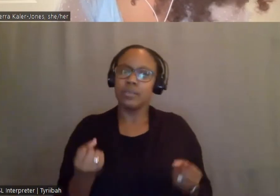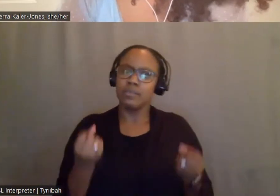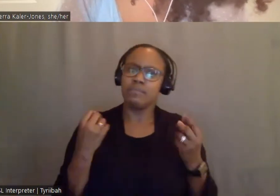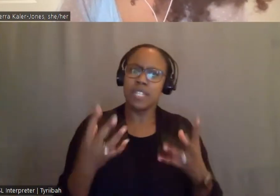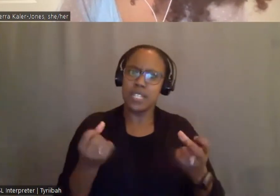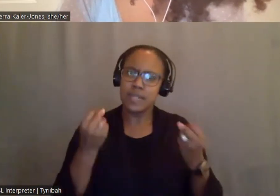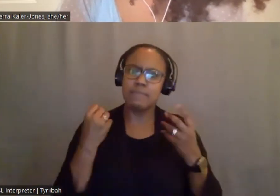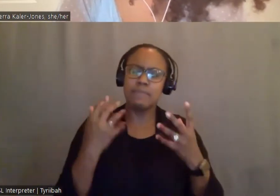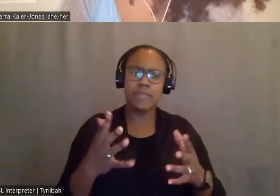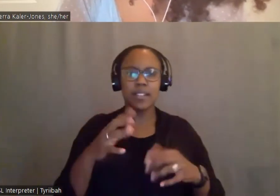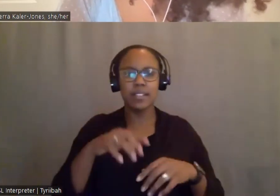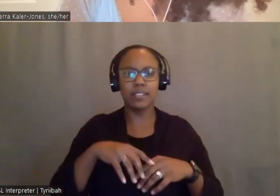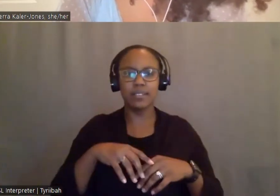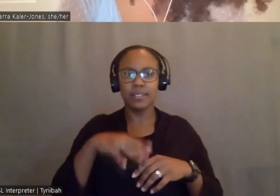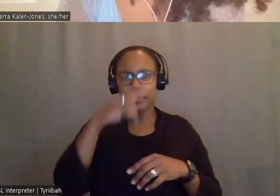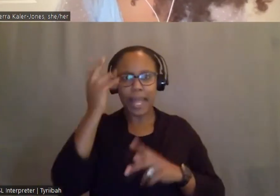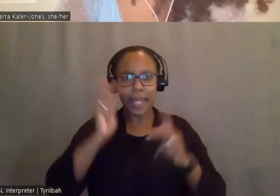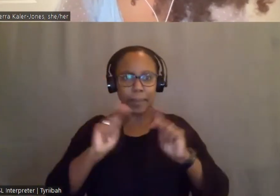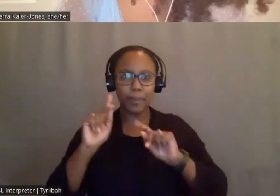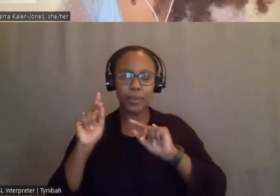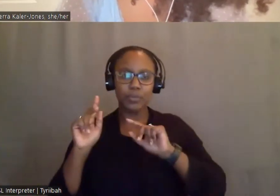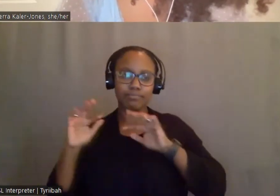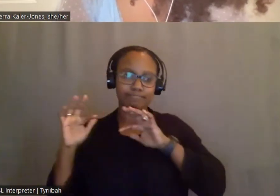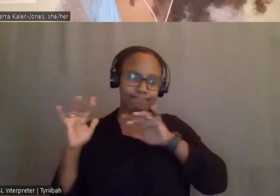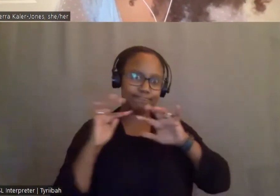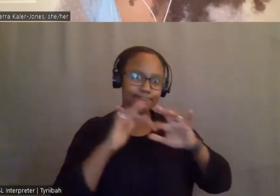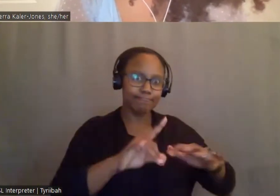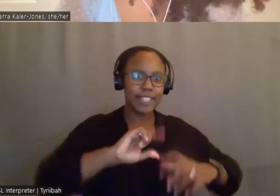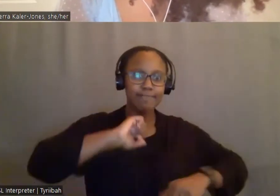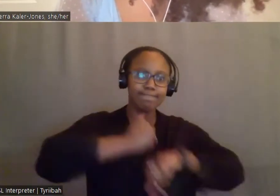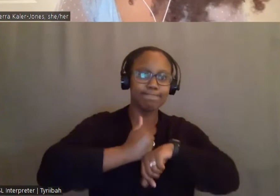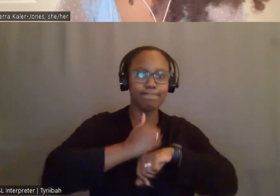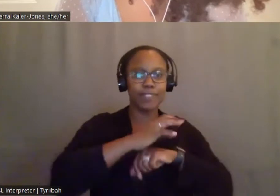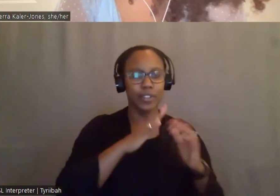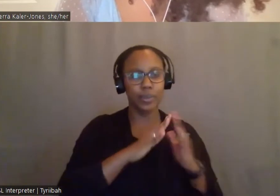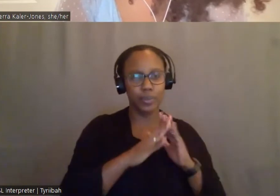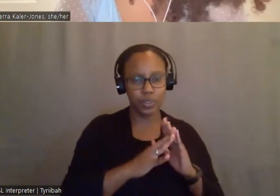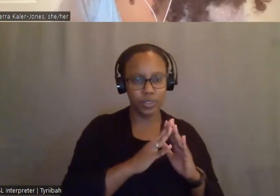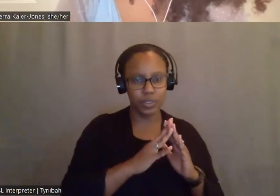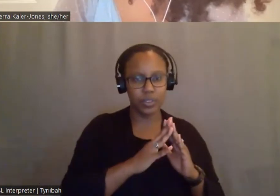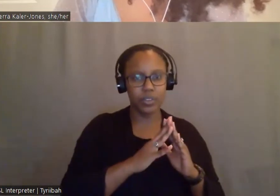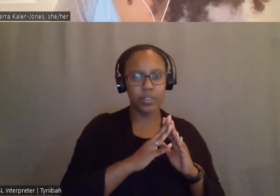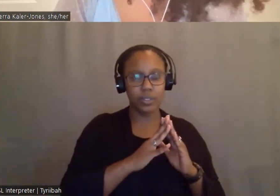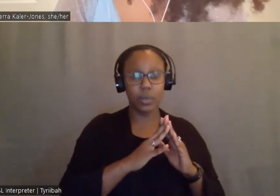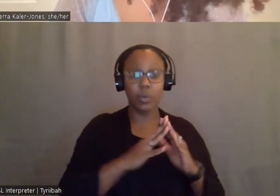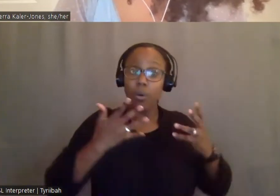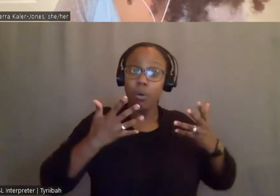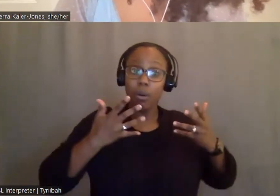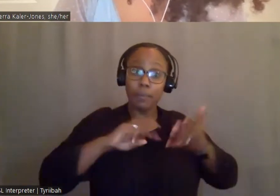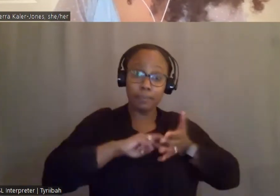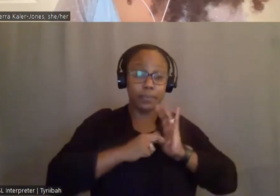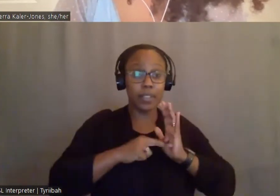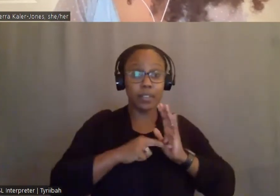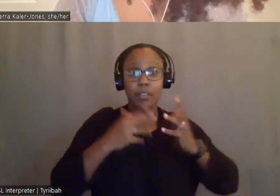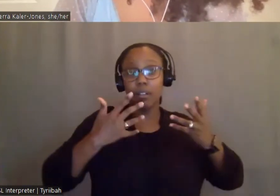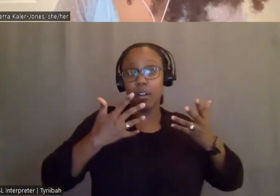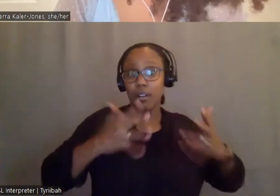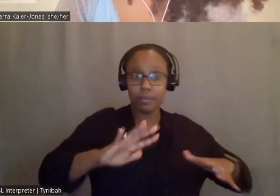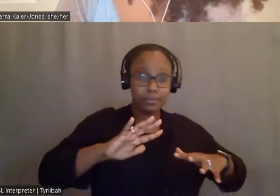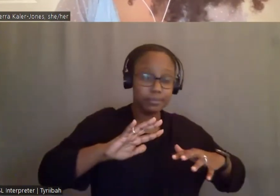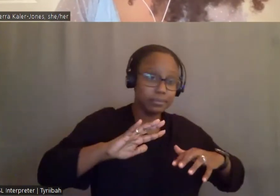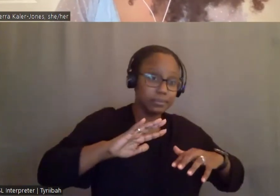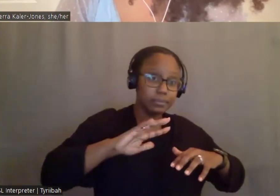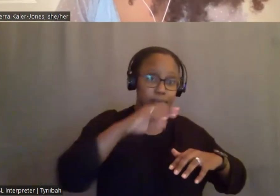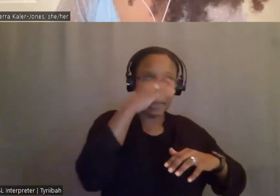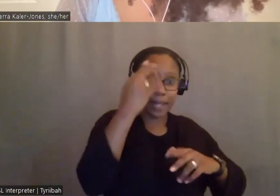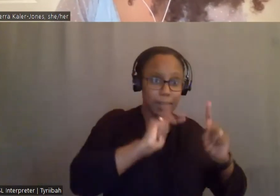spaces, beginning their own communities. And so because there are already Black people here, these former slaves of Native Americans who are